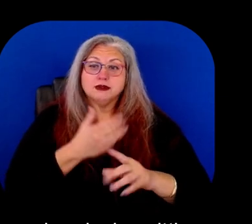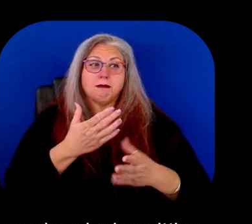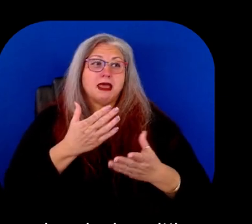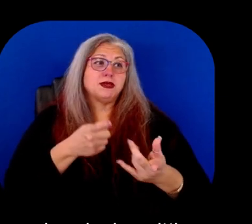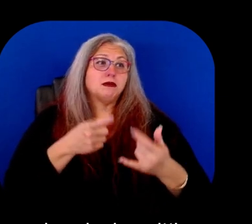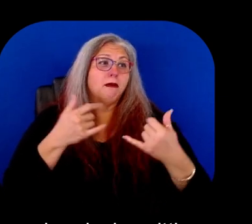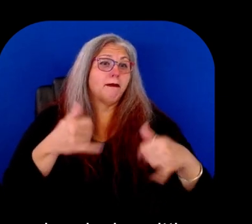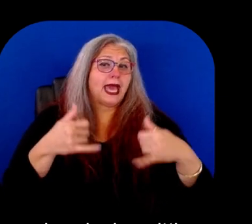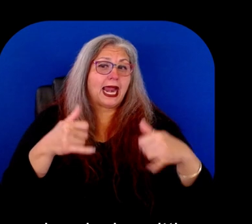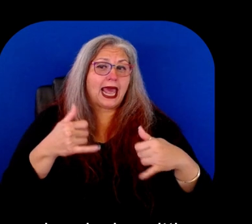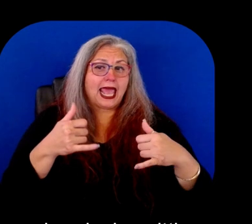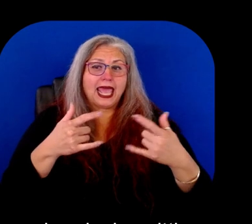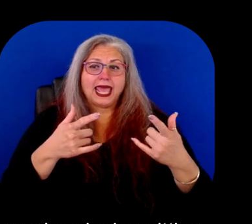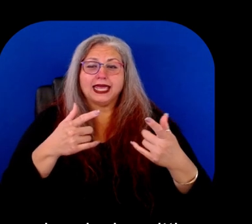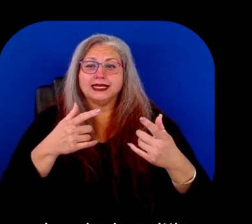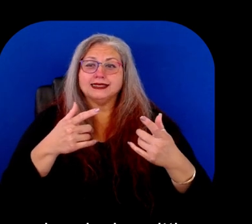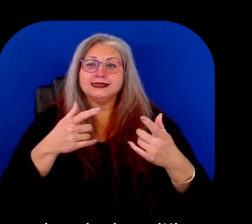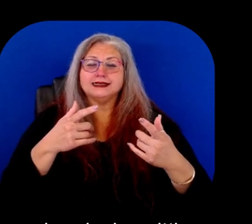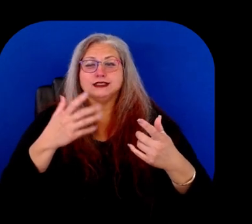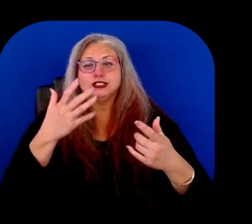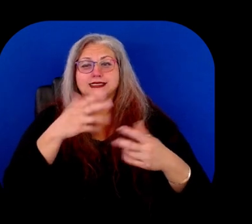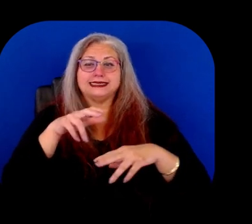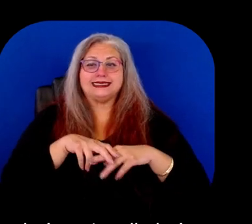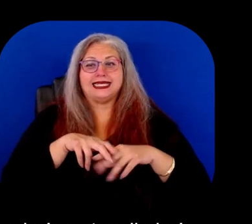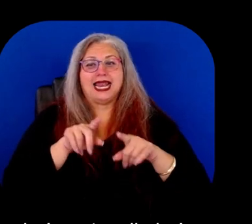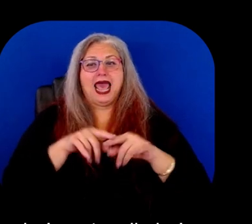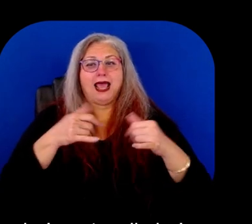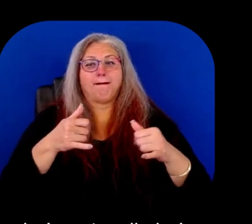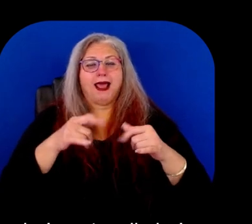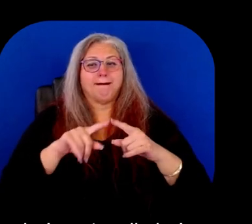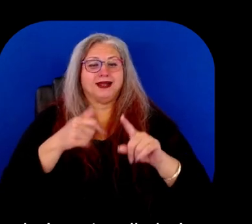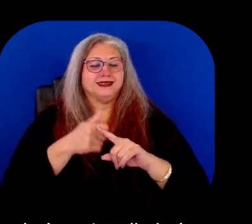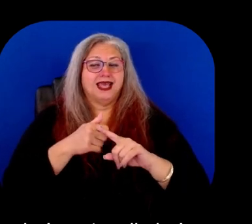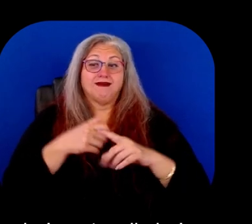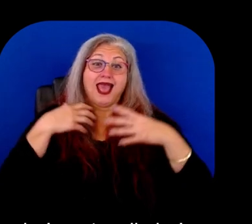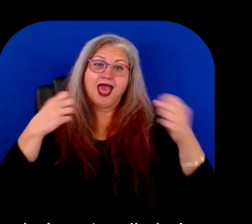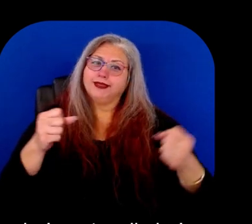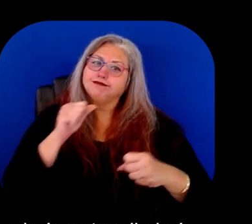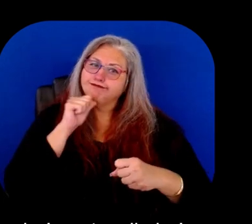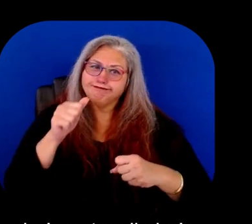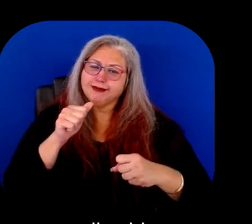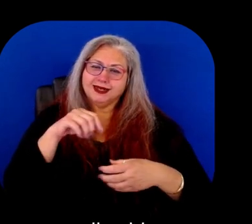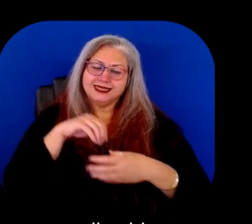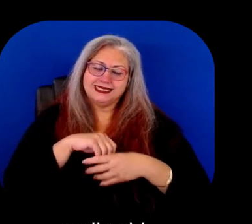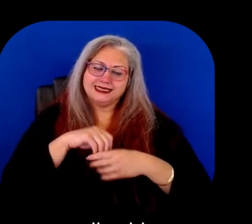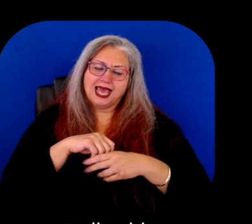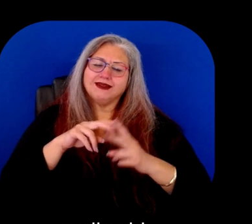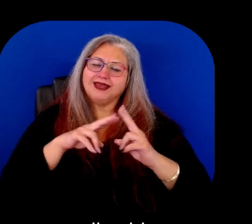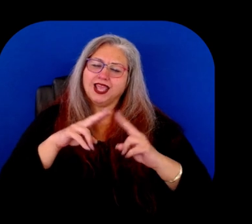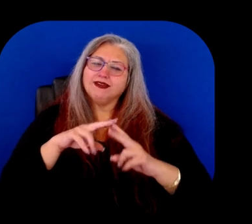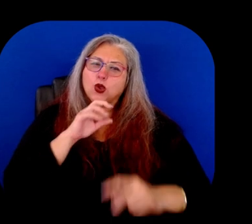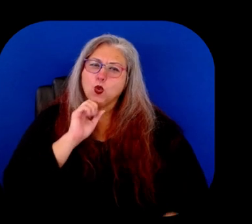maybe playing, sitting in a playful way, she's not well. She's inside her, she's really